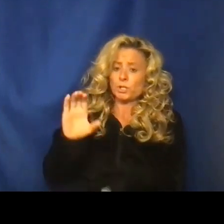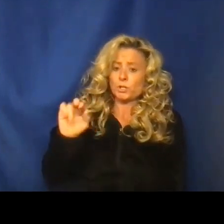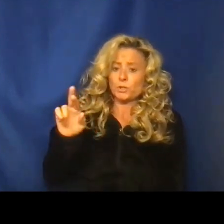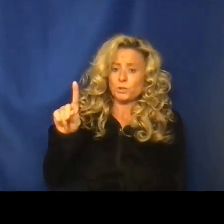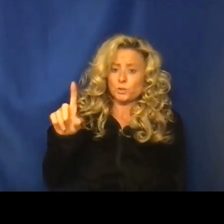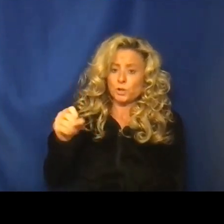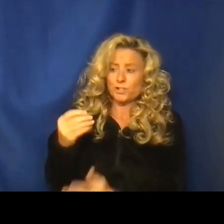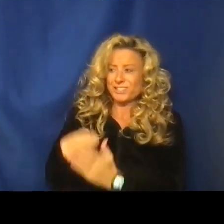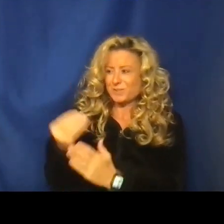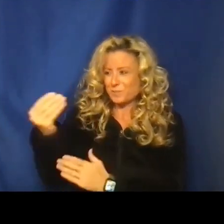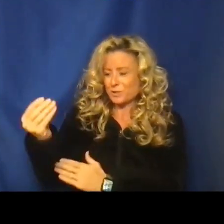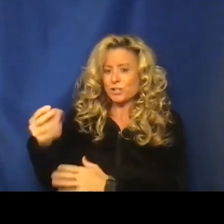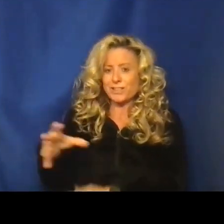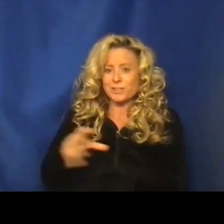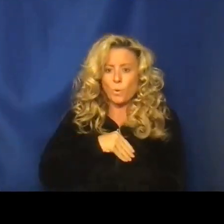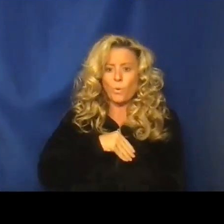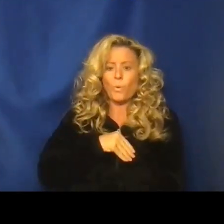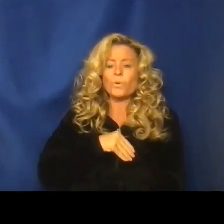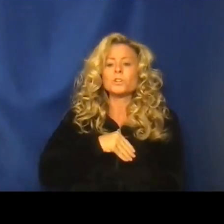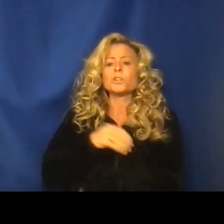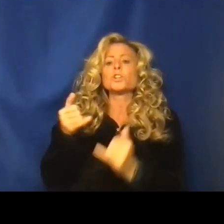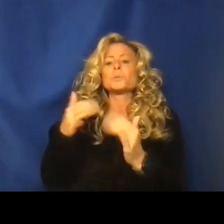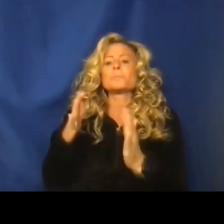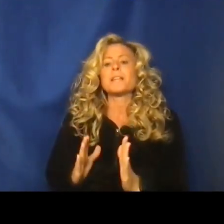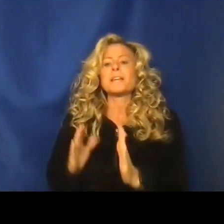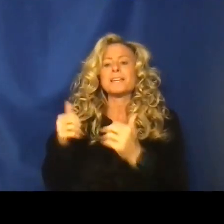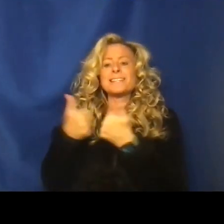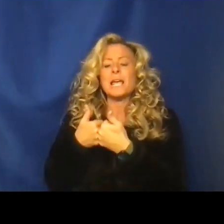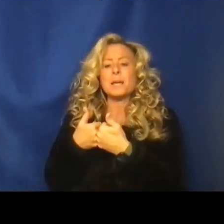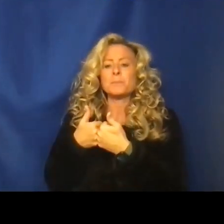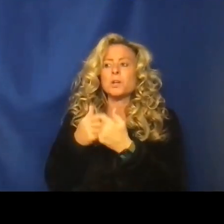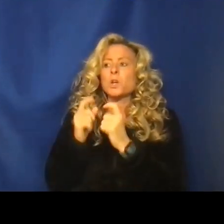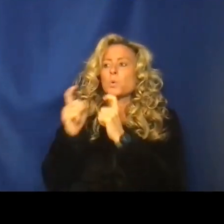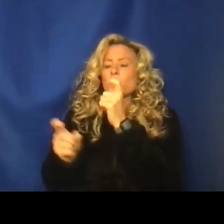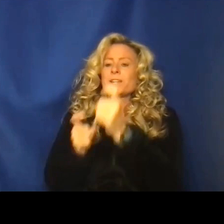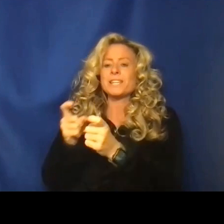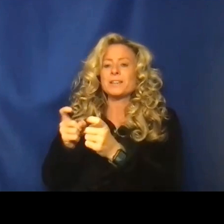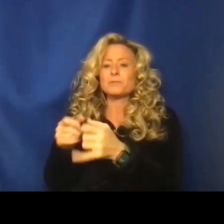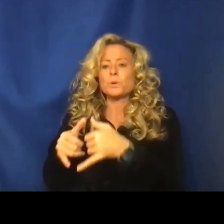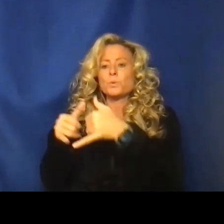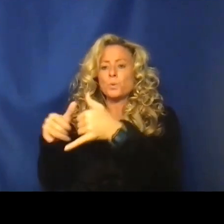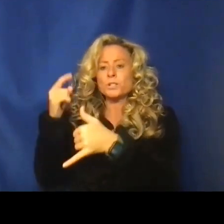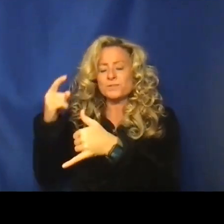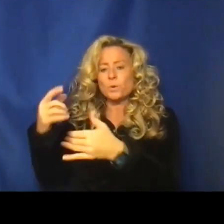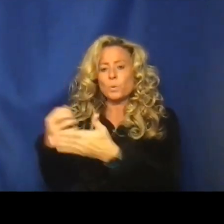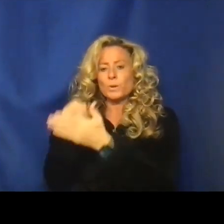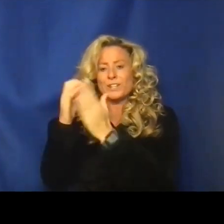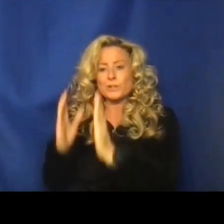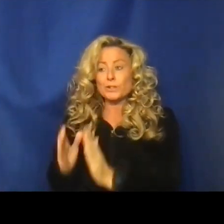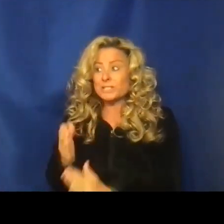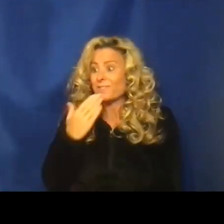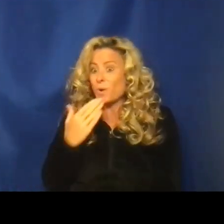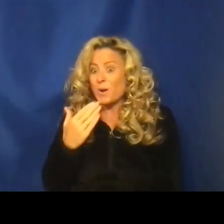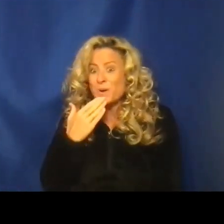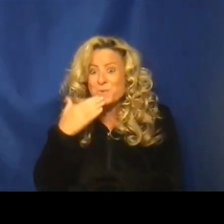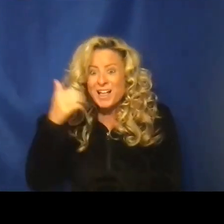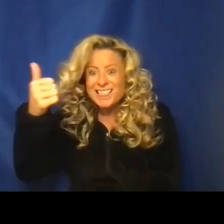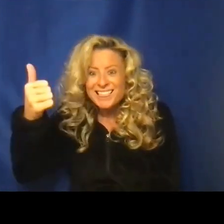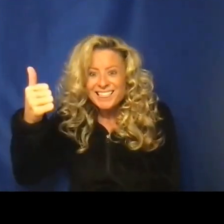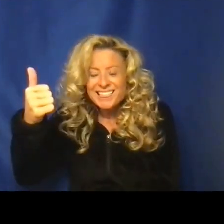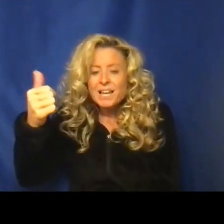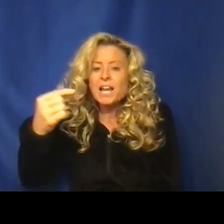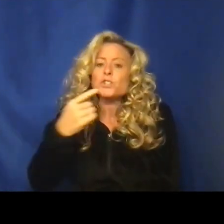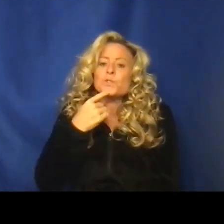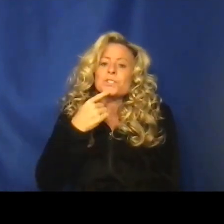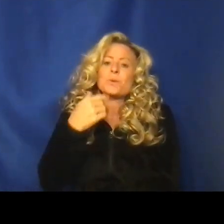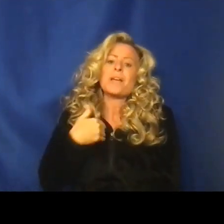you've purchased and that you own to play a game. We actually give rewards for the winners. So if you do really, really well, and you say, we have a